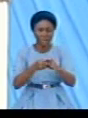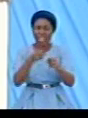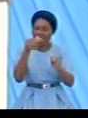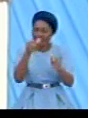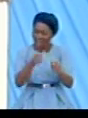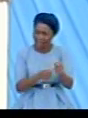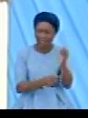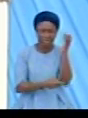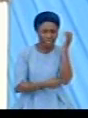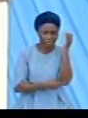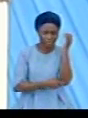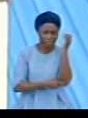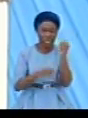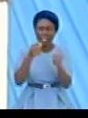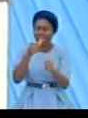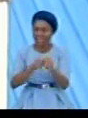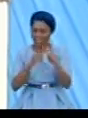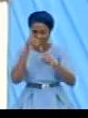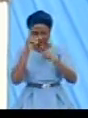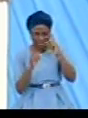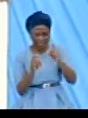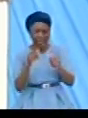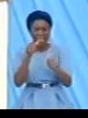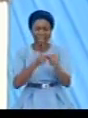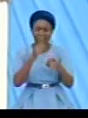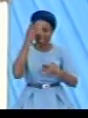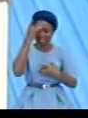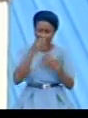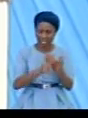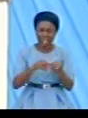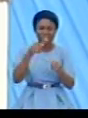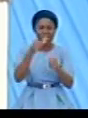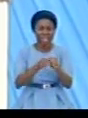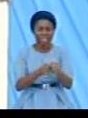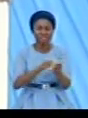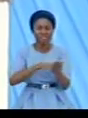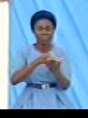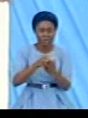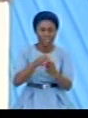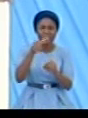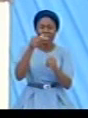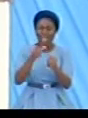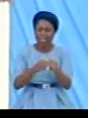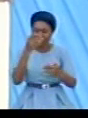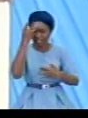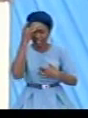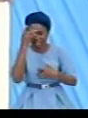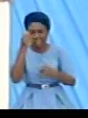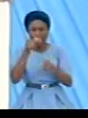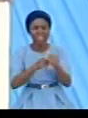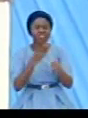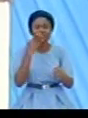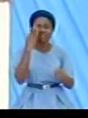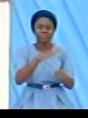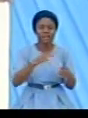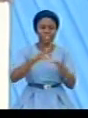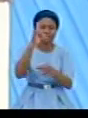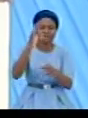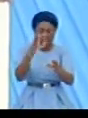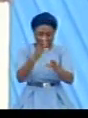temptation, every trial, every sickness, every infirmity, every evil spirit, receive